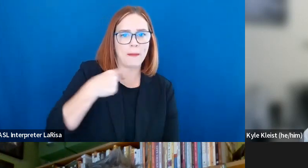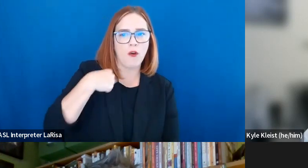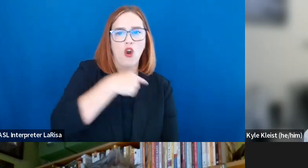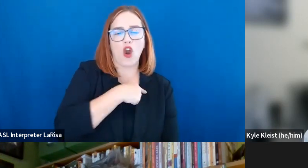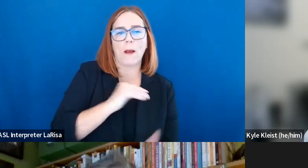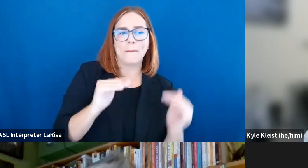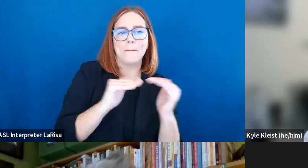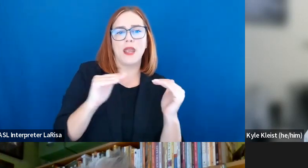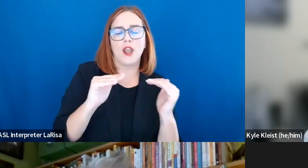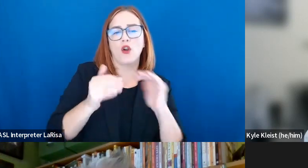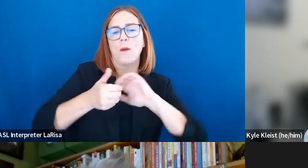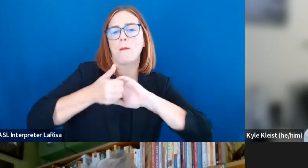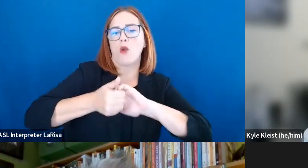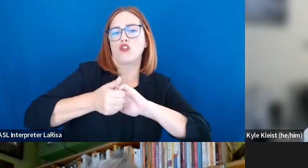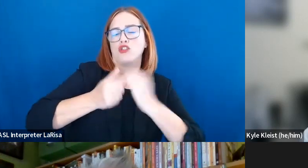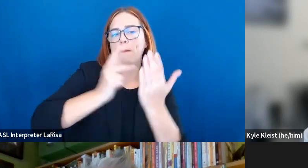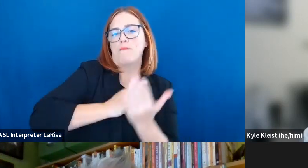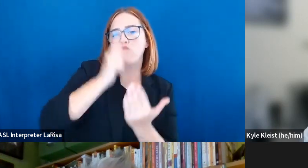calling it, our peer partnership program.